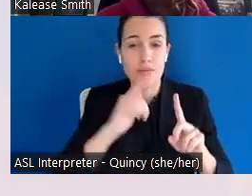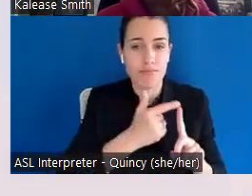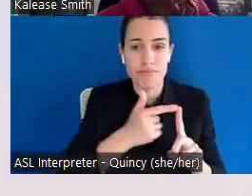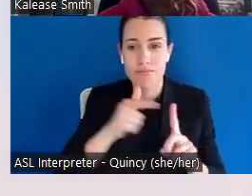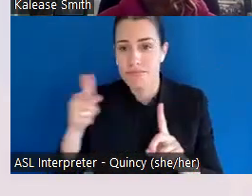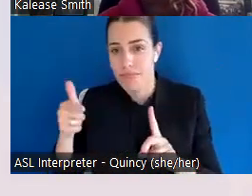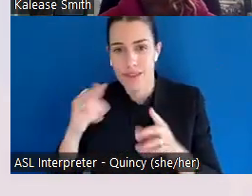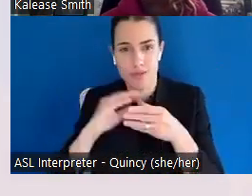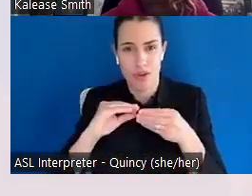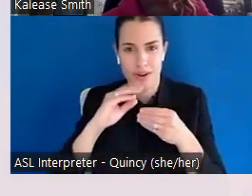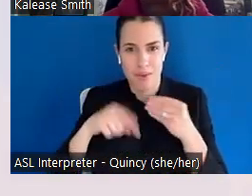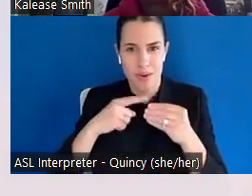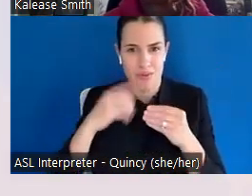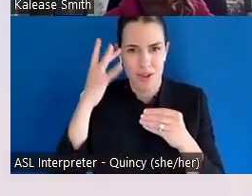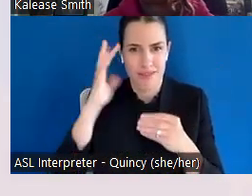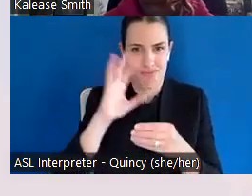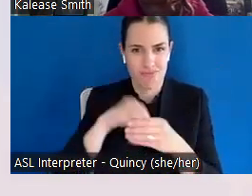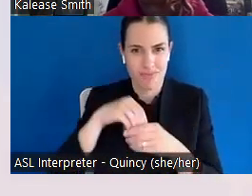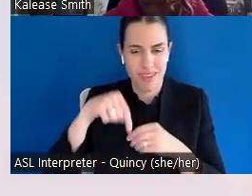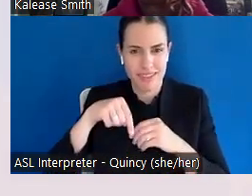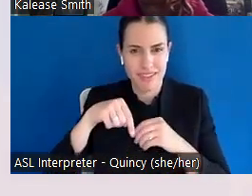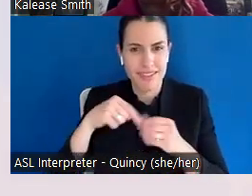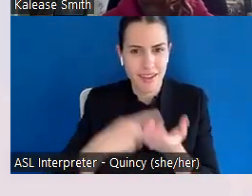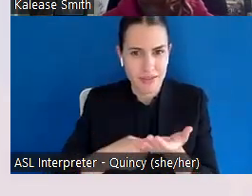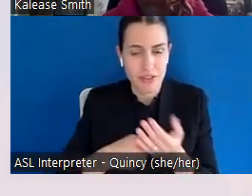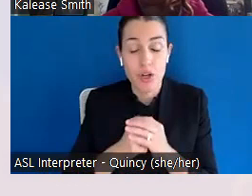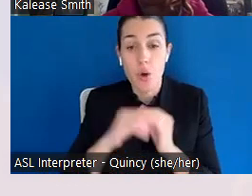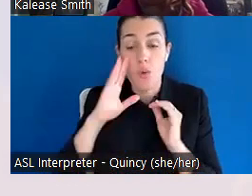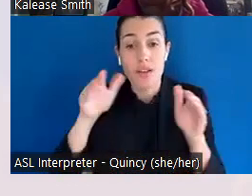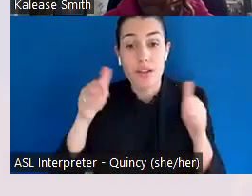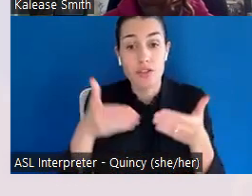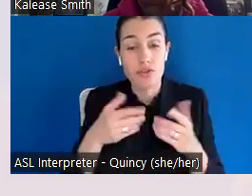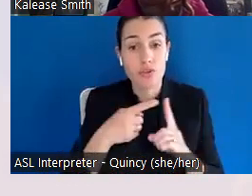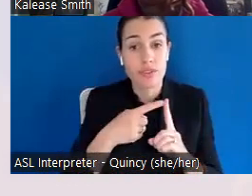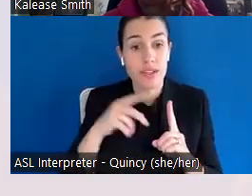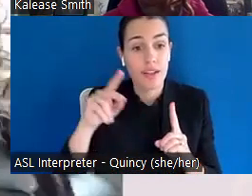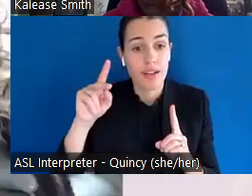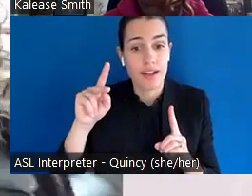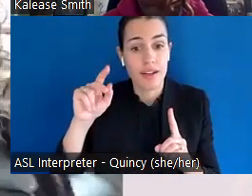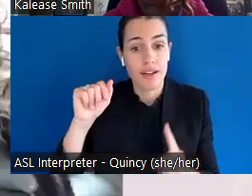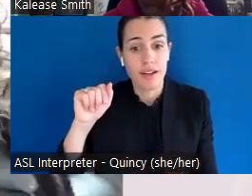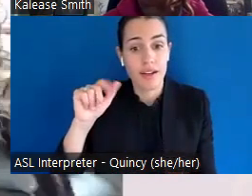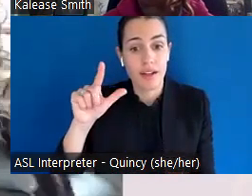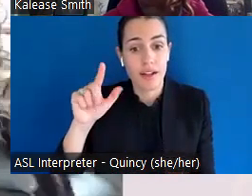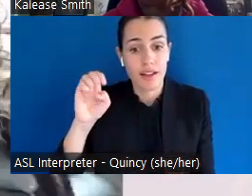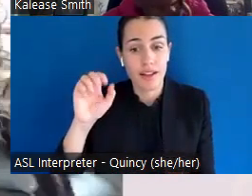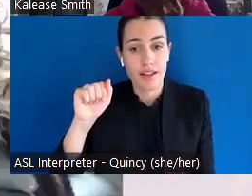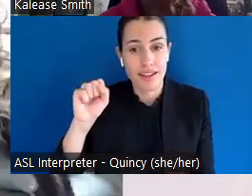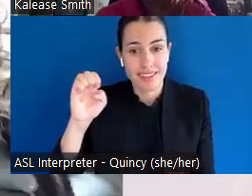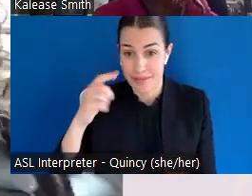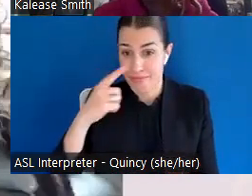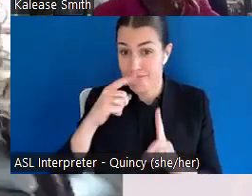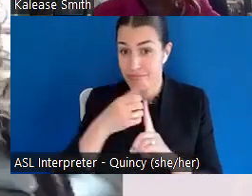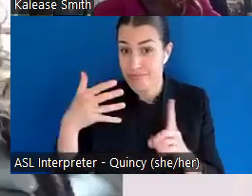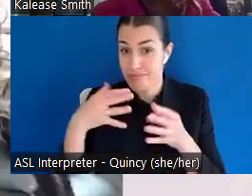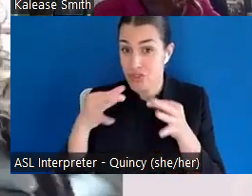they wanted to be a part of this conversation. So I'm going to start by introducing our panelist, Khalees. Khalees, if you'd like to unmute and talk a little bit about